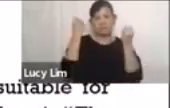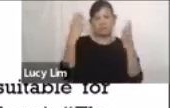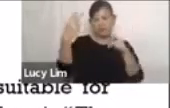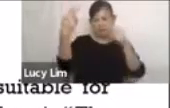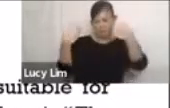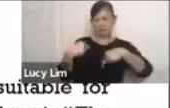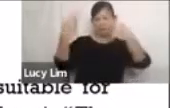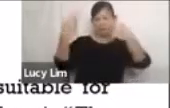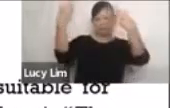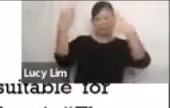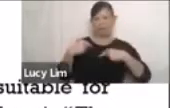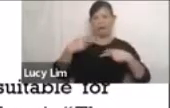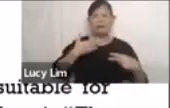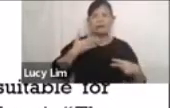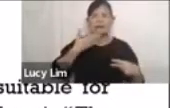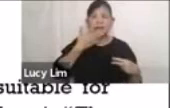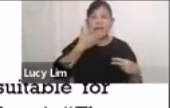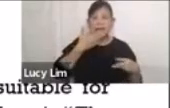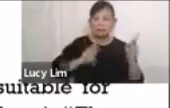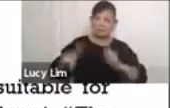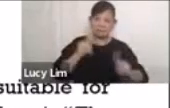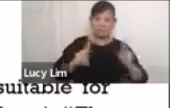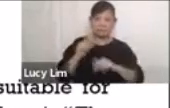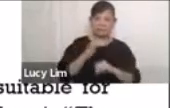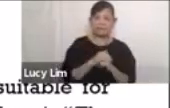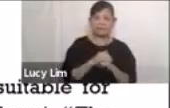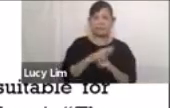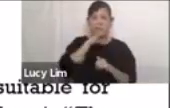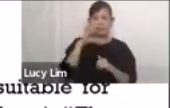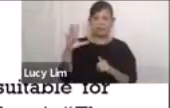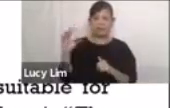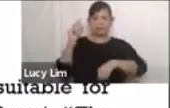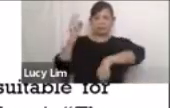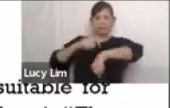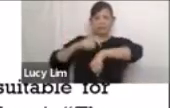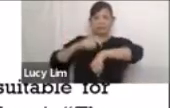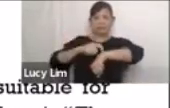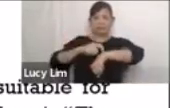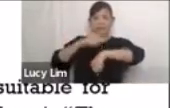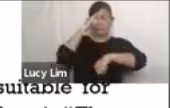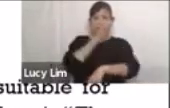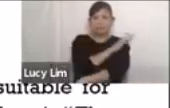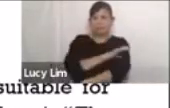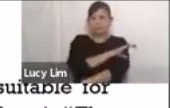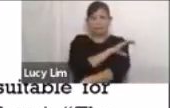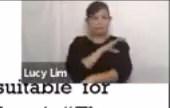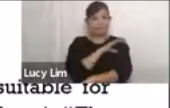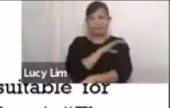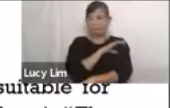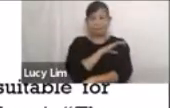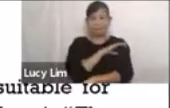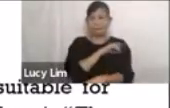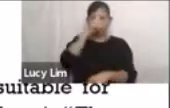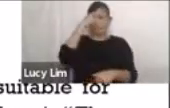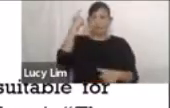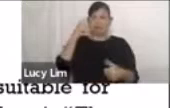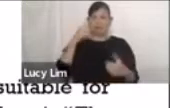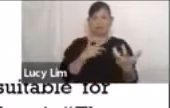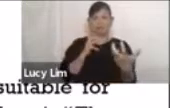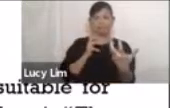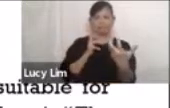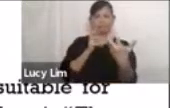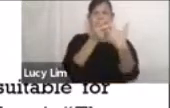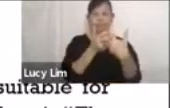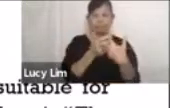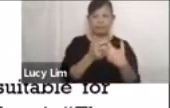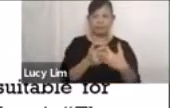person. The time during which the clinic runs is also not feasible, since it collides with the time they have to go to school